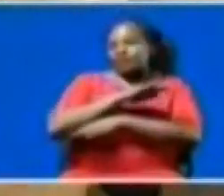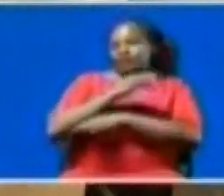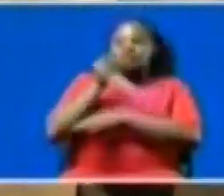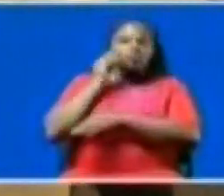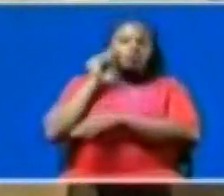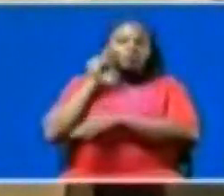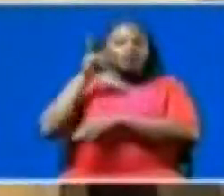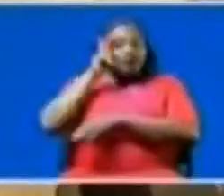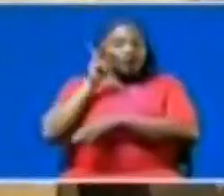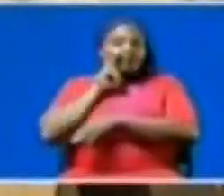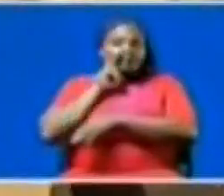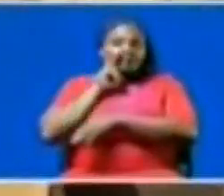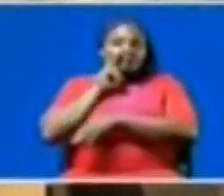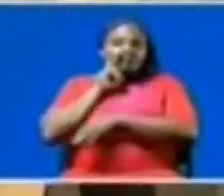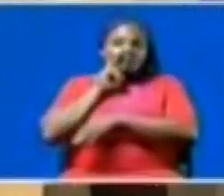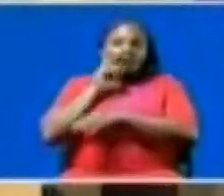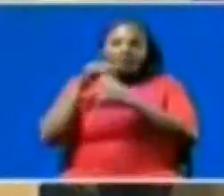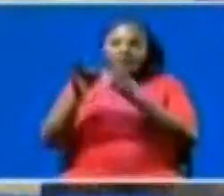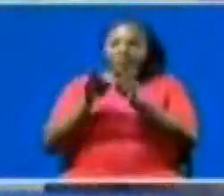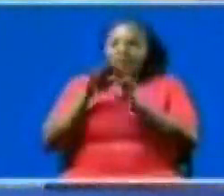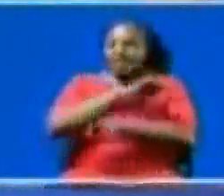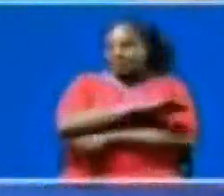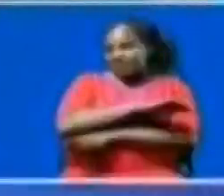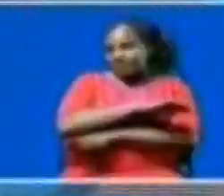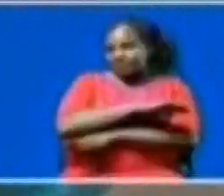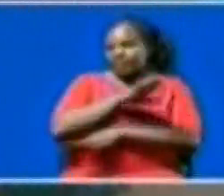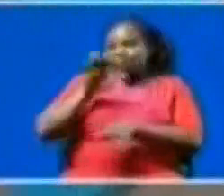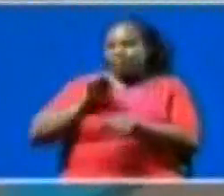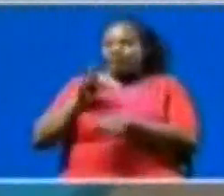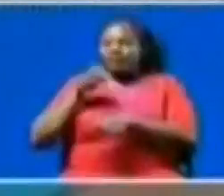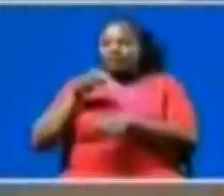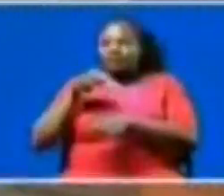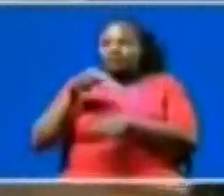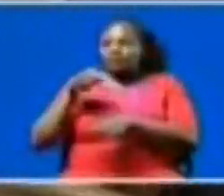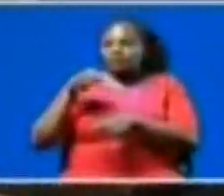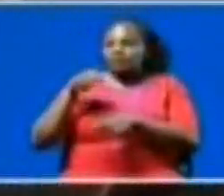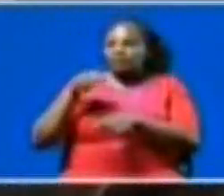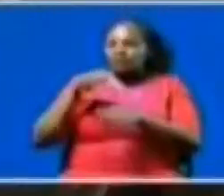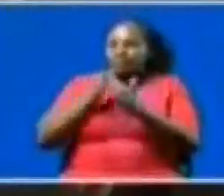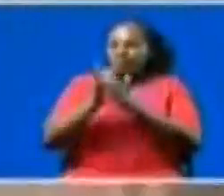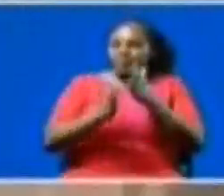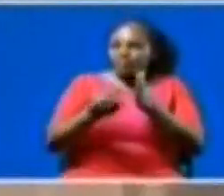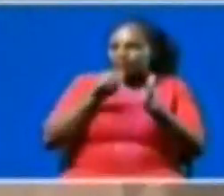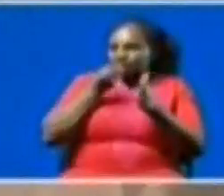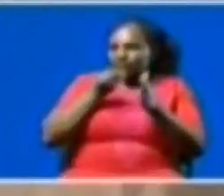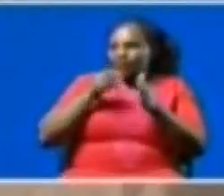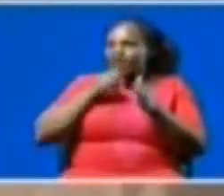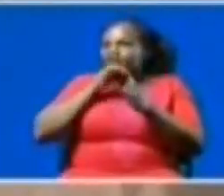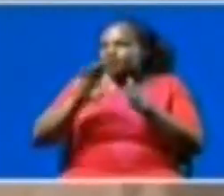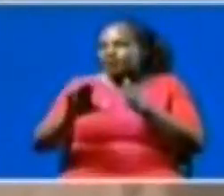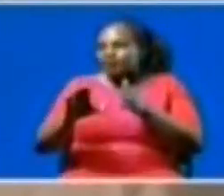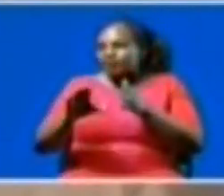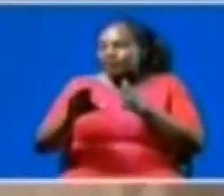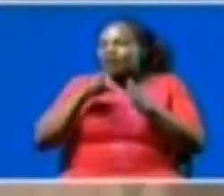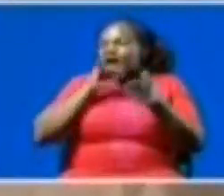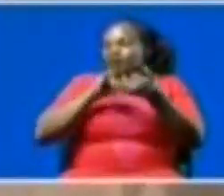in Karen. It's a typical family evening. Mother, Sally Shaw, is preparing a meal for her son and